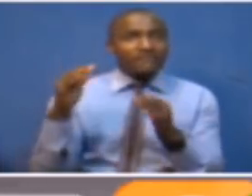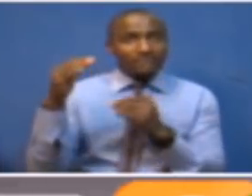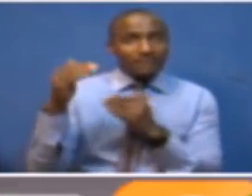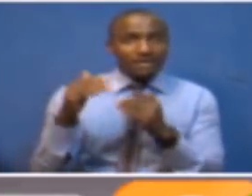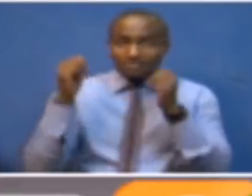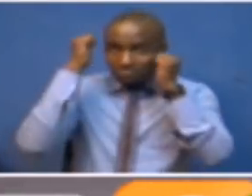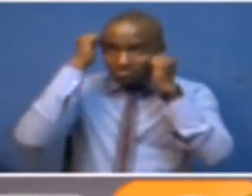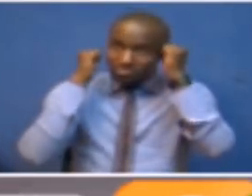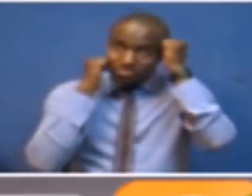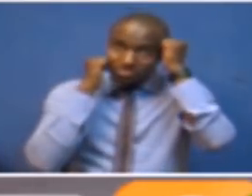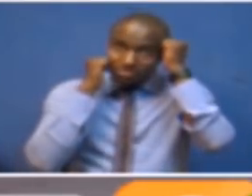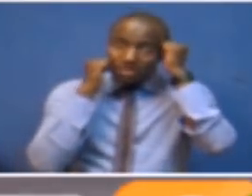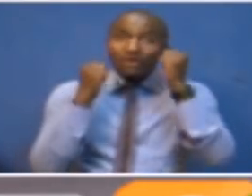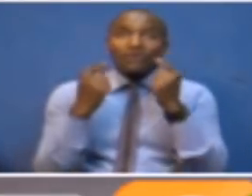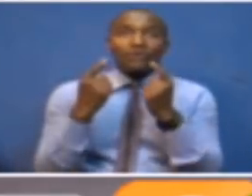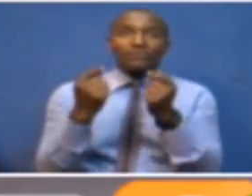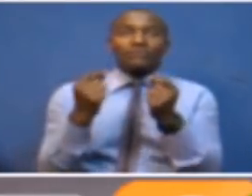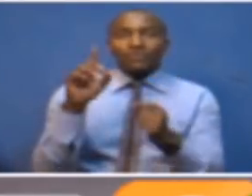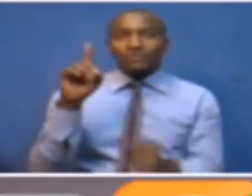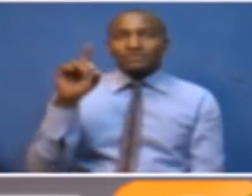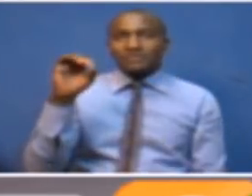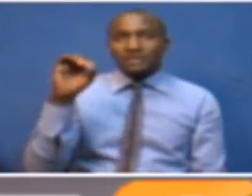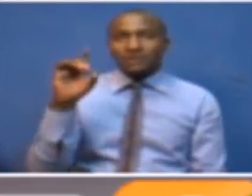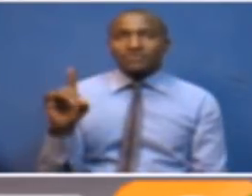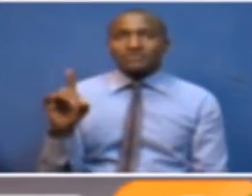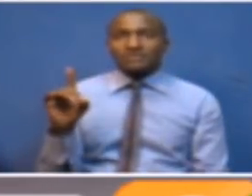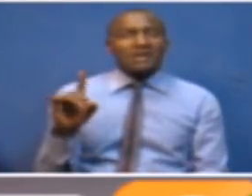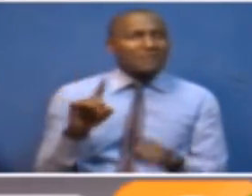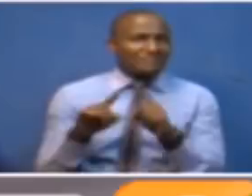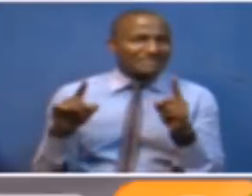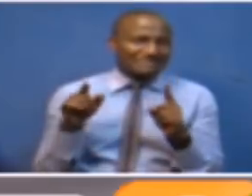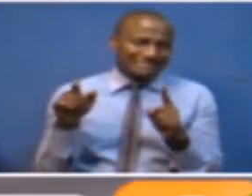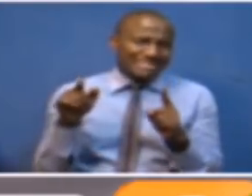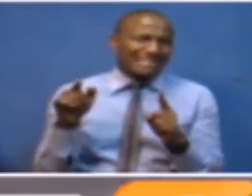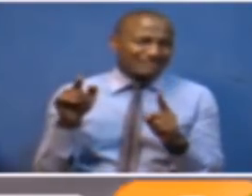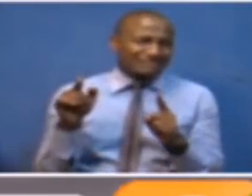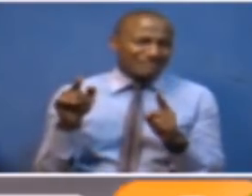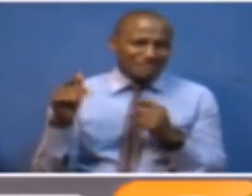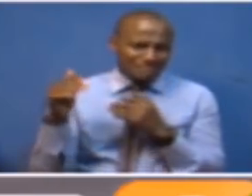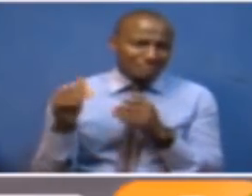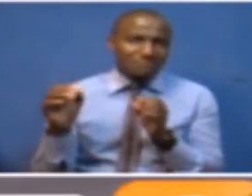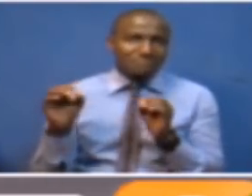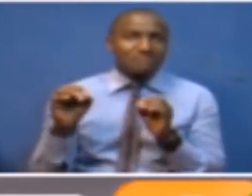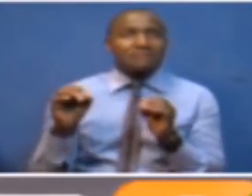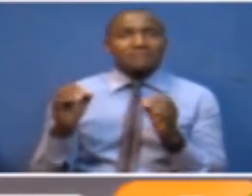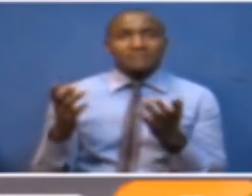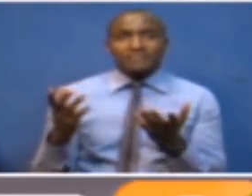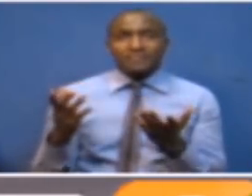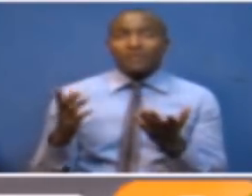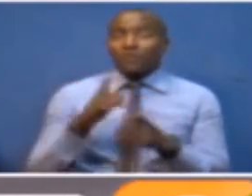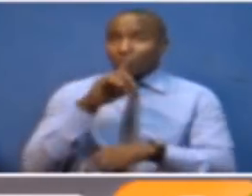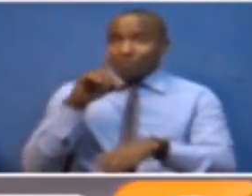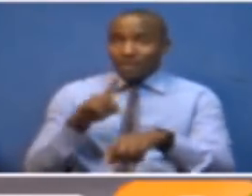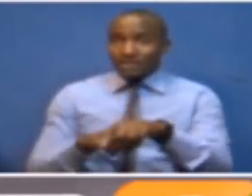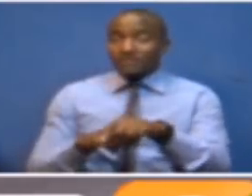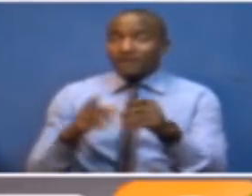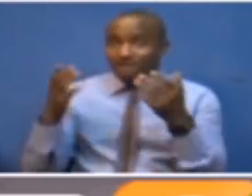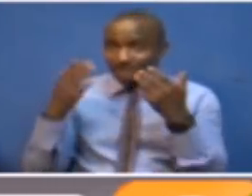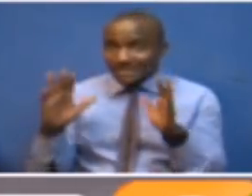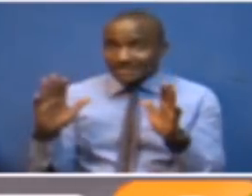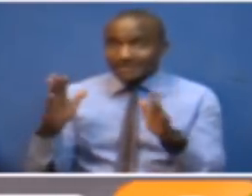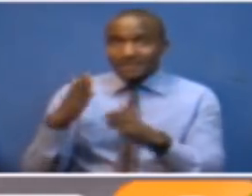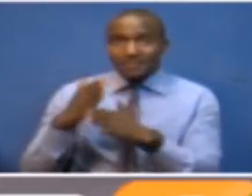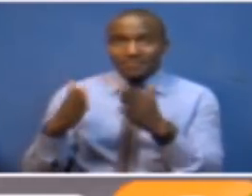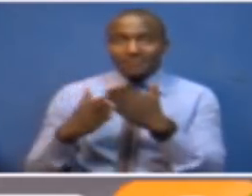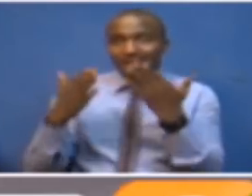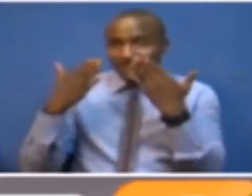military installation, you might need to go to DOD. It hardly ever gets to this, but just for you to know in case. So once you've done all of that, your building is